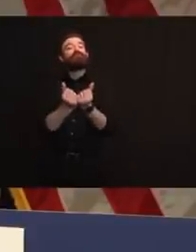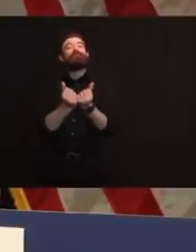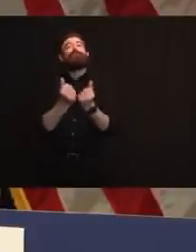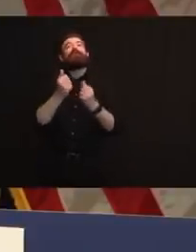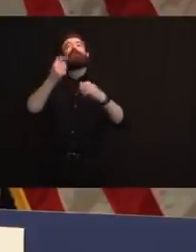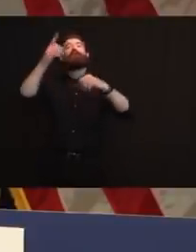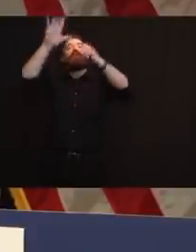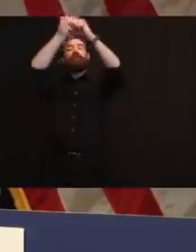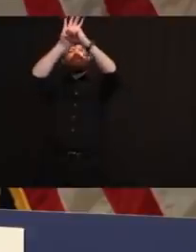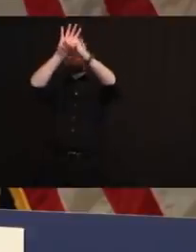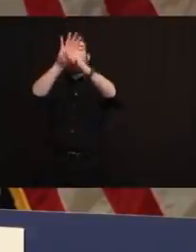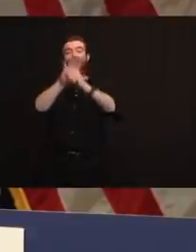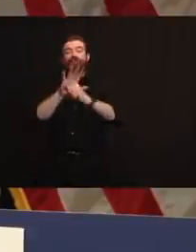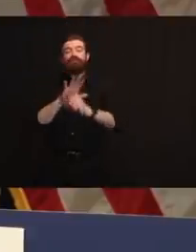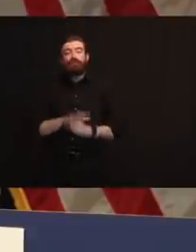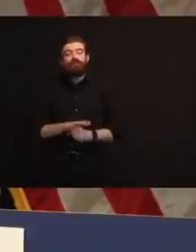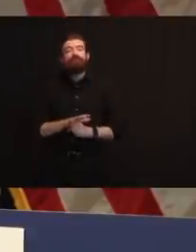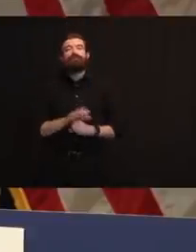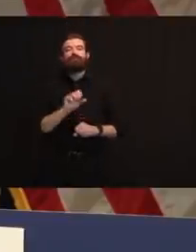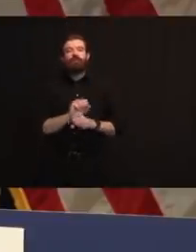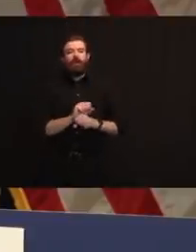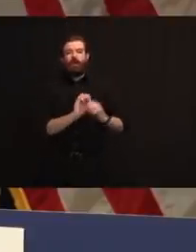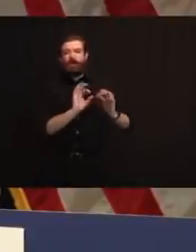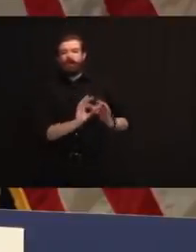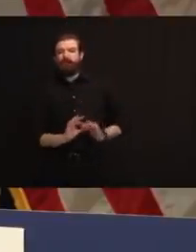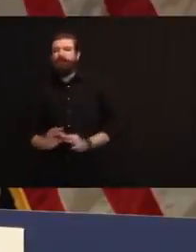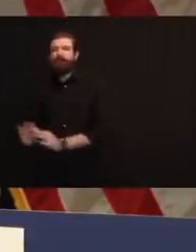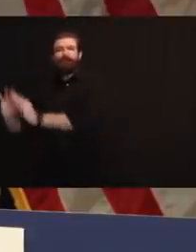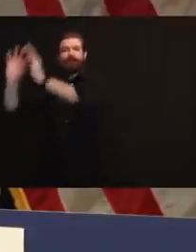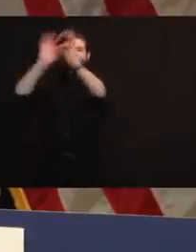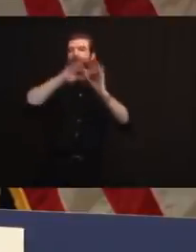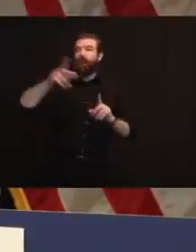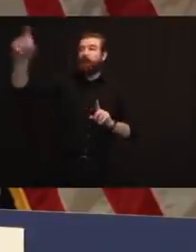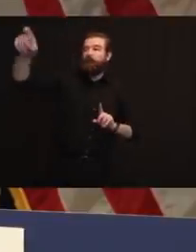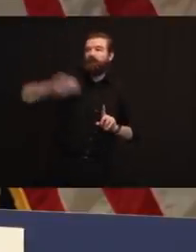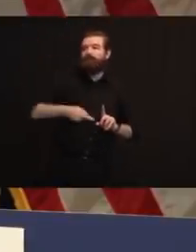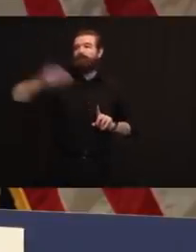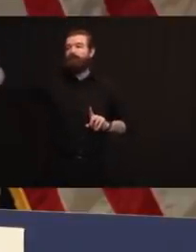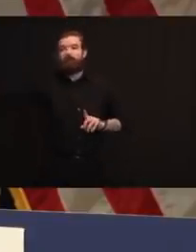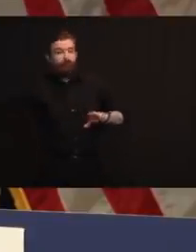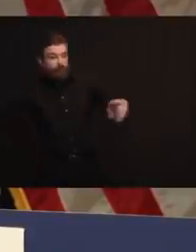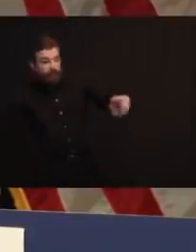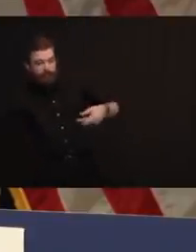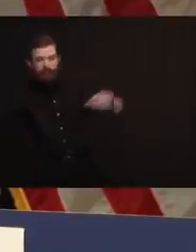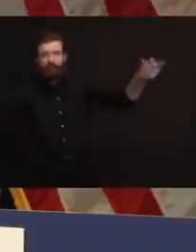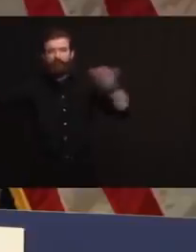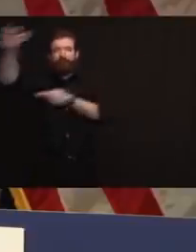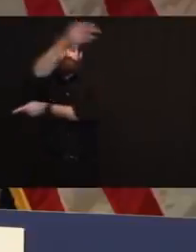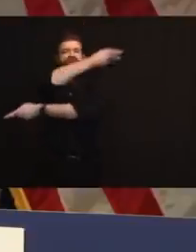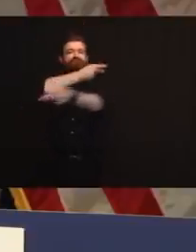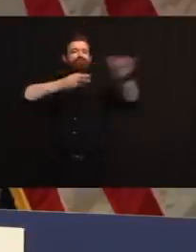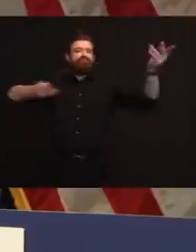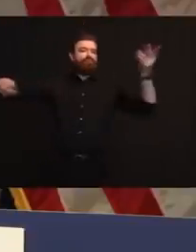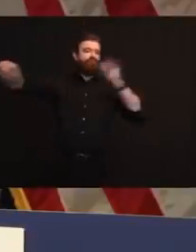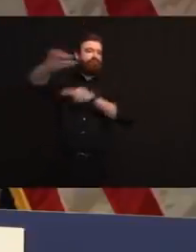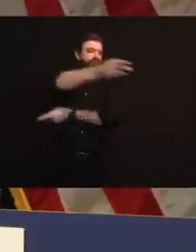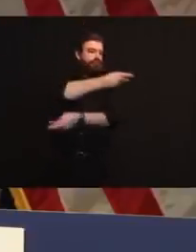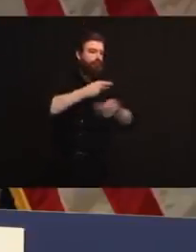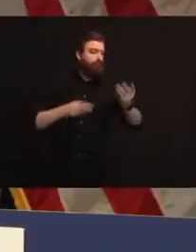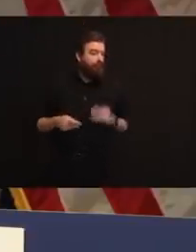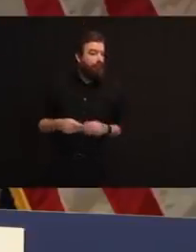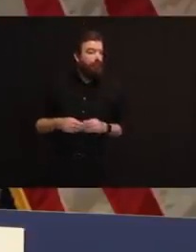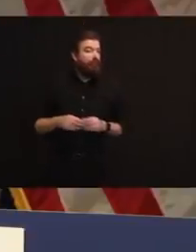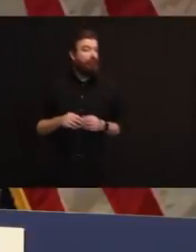coordinate the availability of ventilators and moving patients. And there was never an instance that we knew that, in fact, someone couldn't